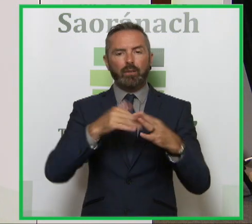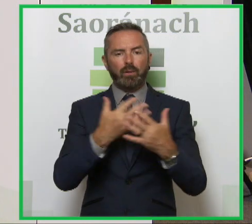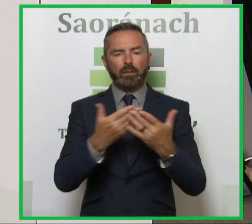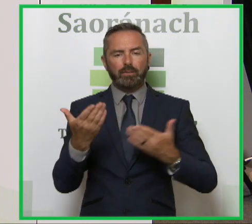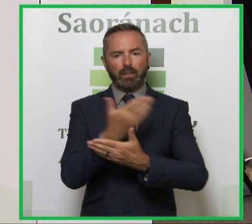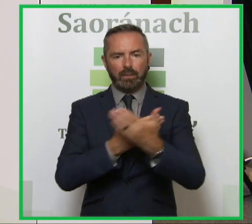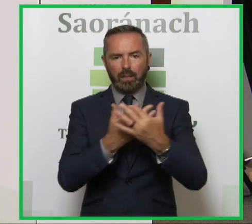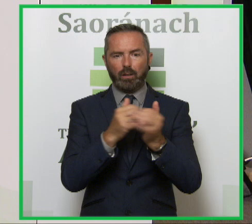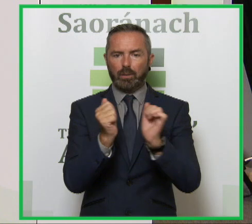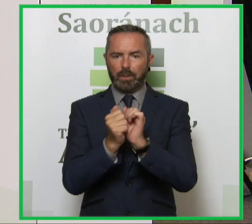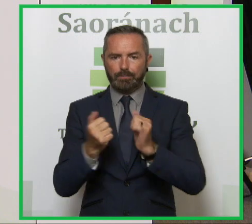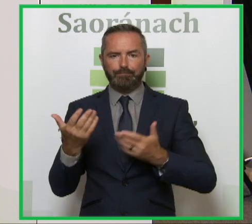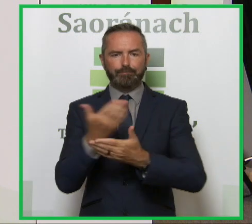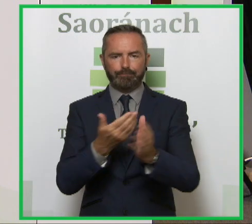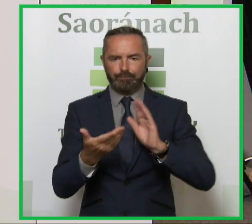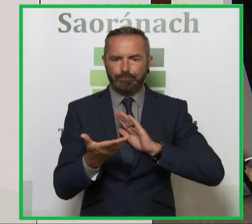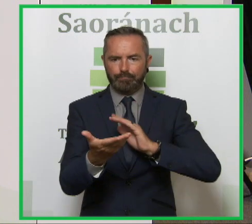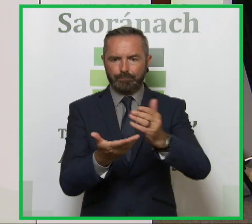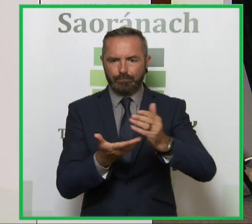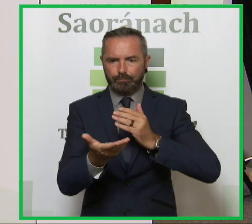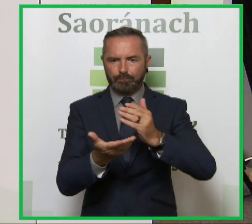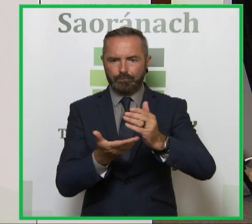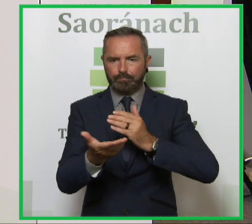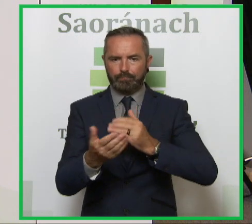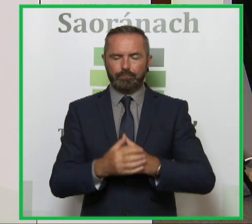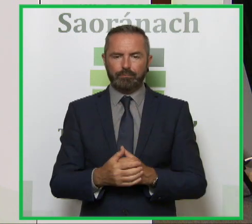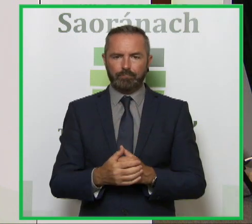talking to people, a lot of engaging them.